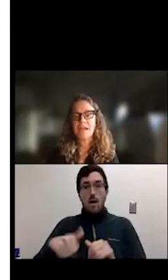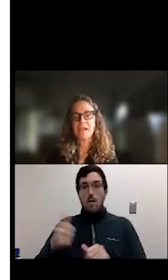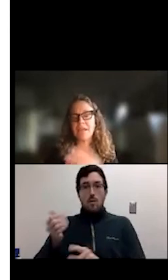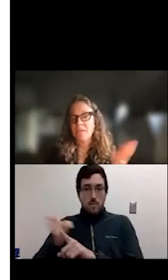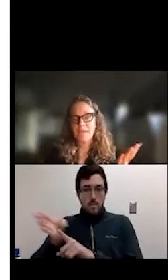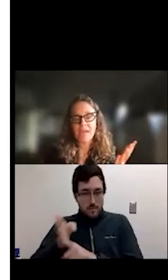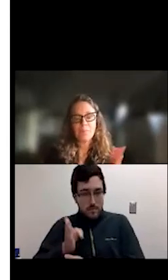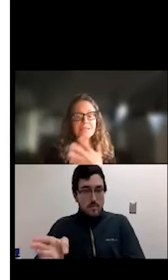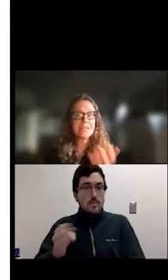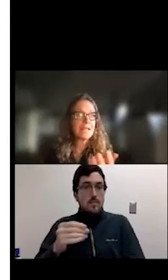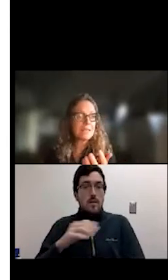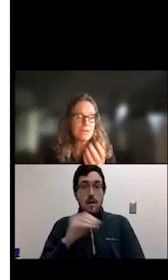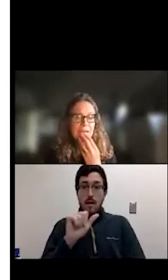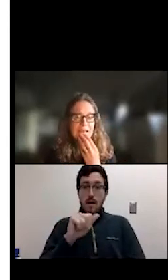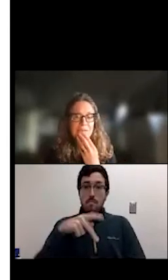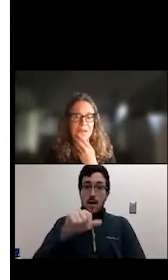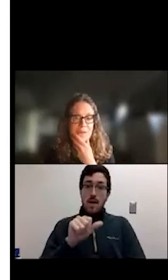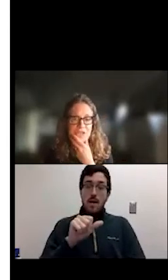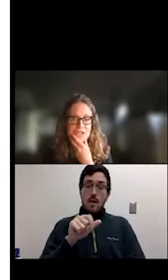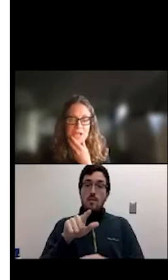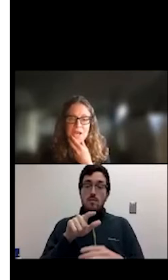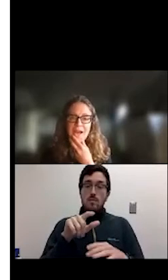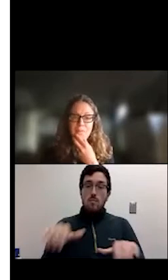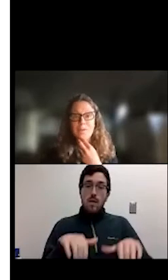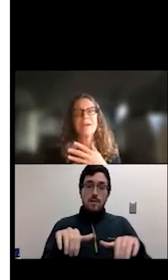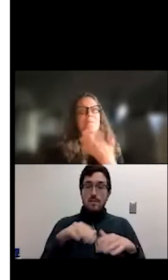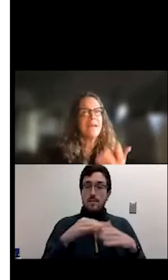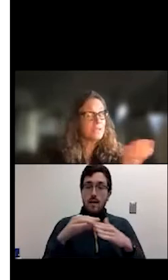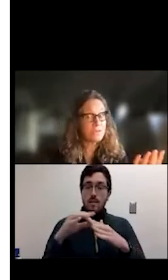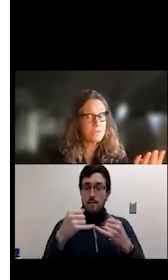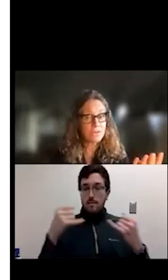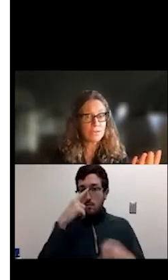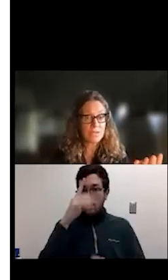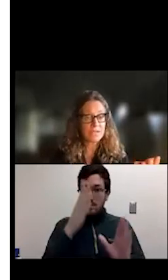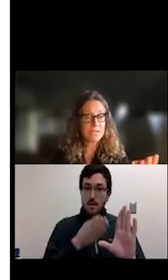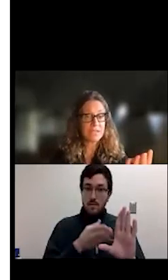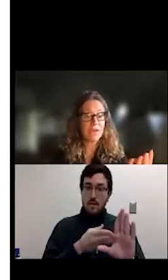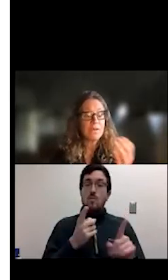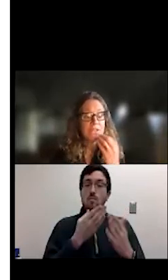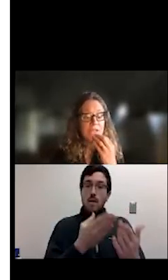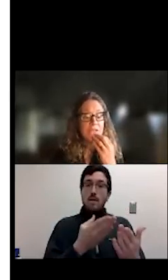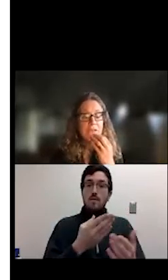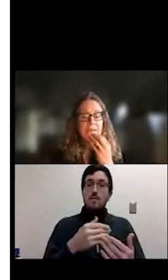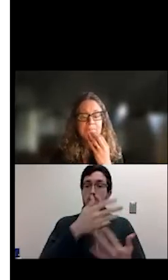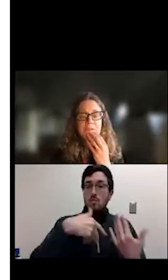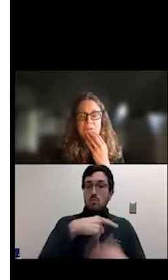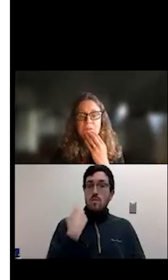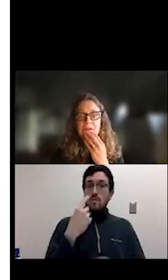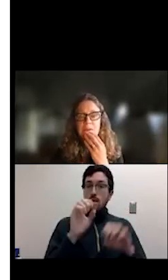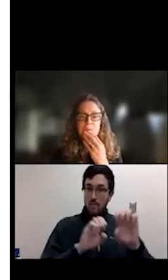And the APA practice guidelines for psych evaluation recommend social risk